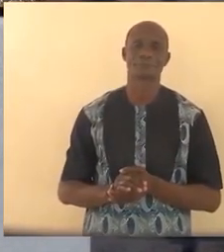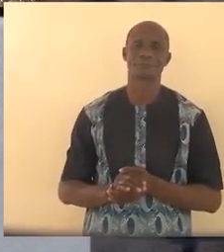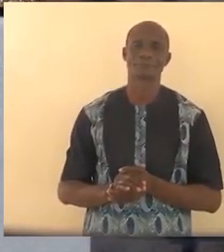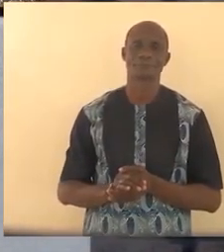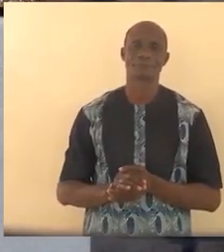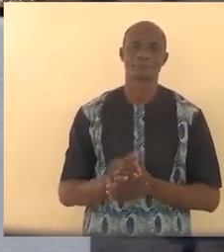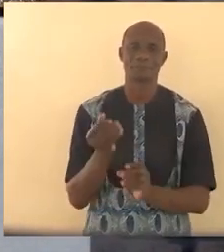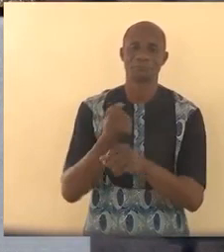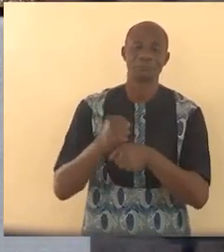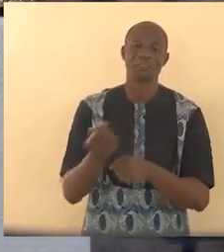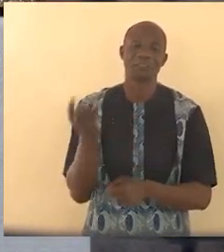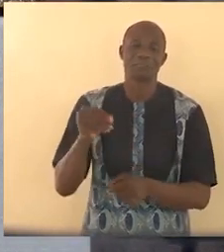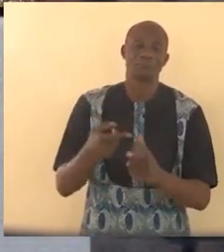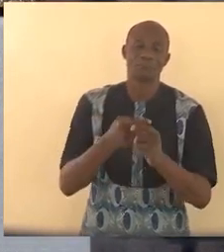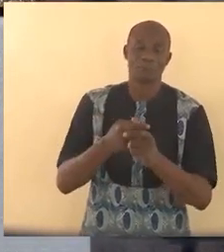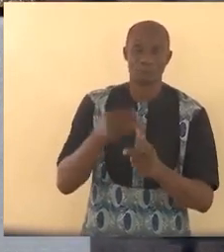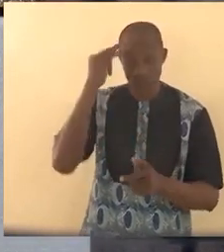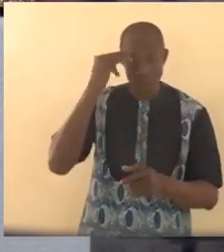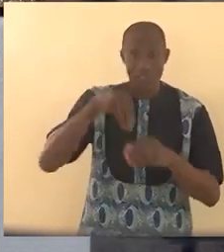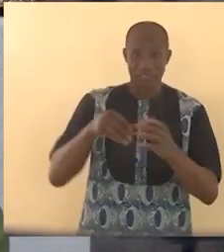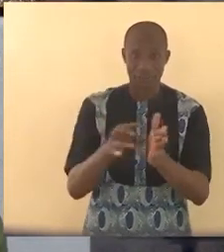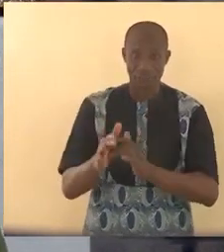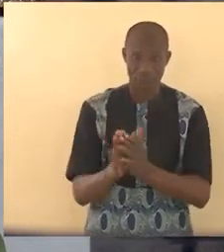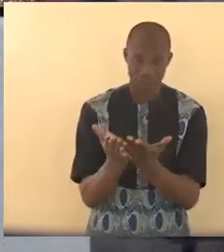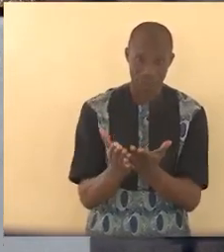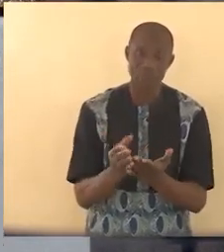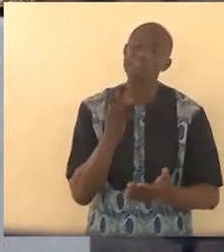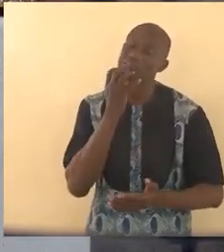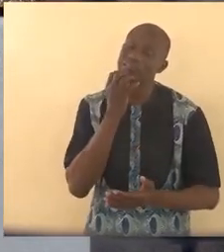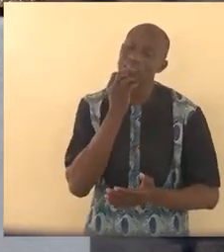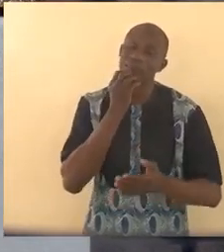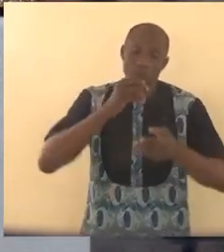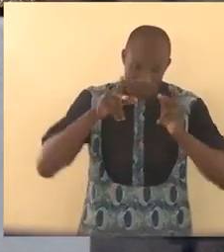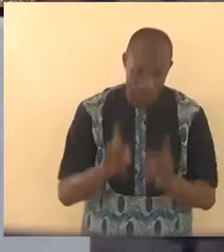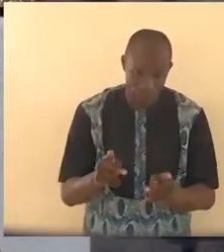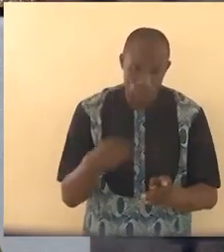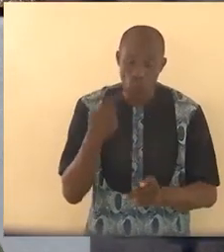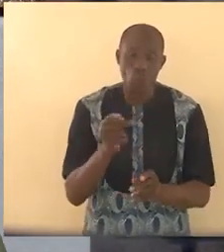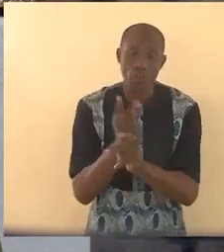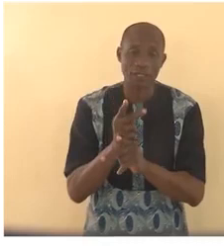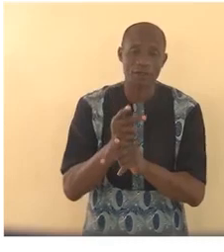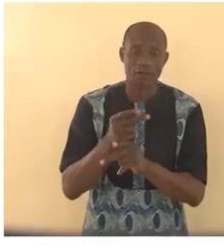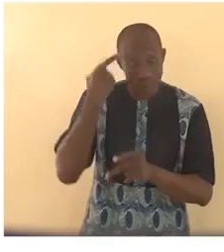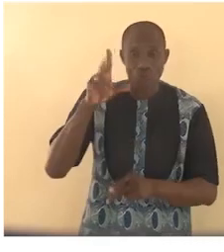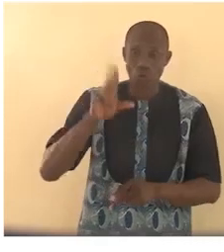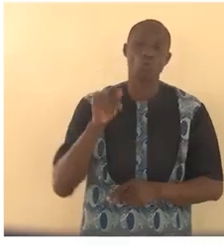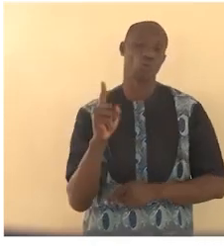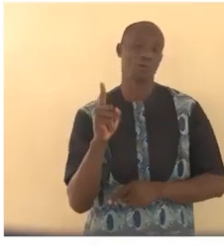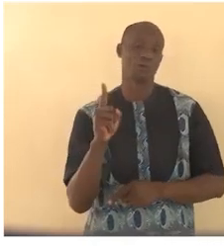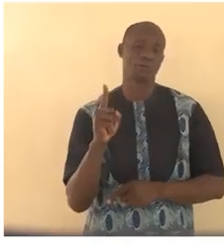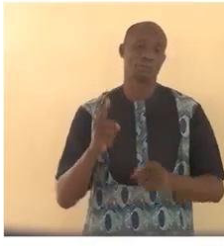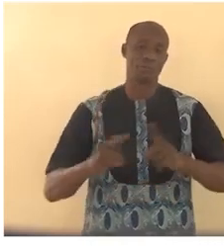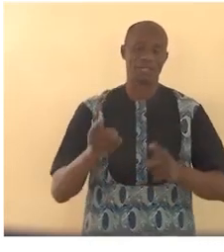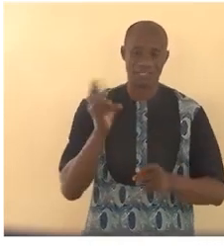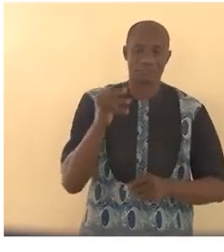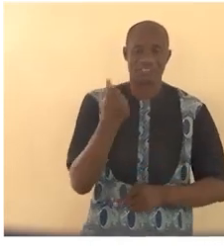It just makes people run mad, I think. In biblical terms, the selfish person, the one who cares for no one but himself alone, the